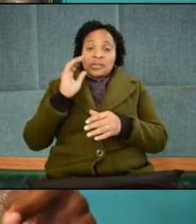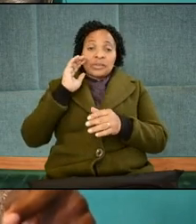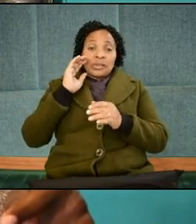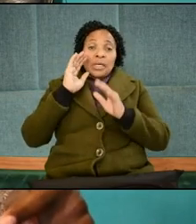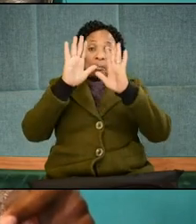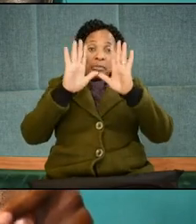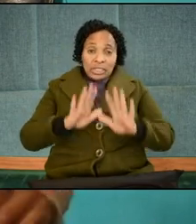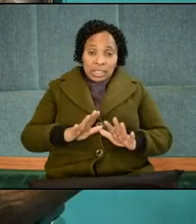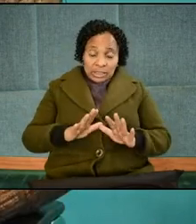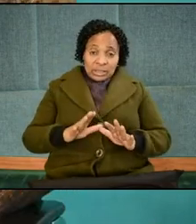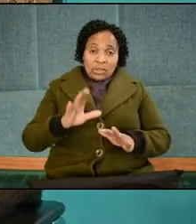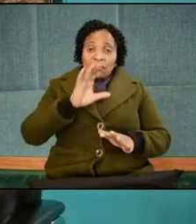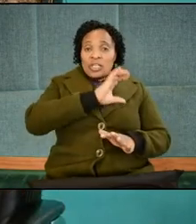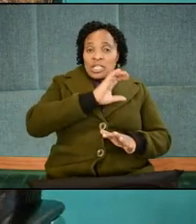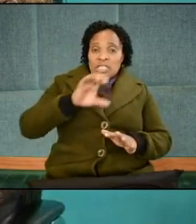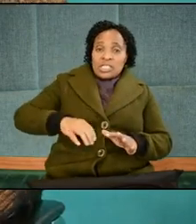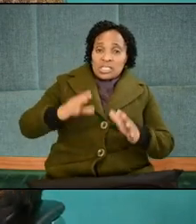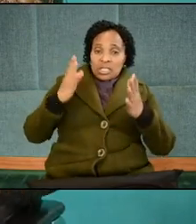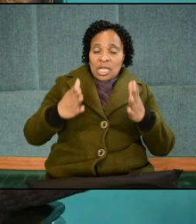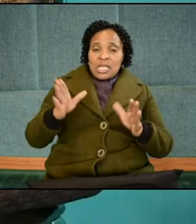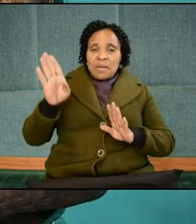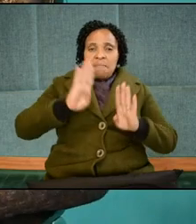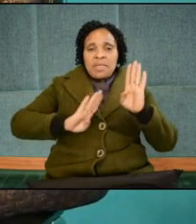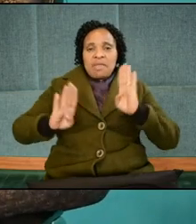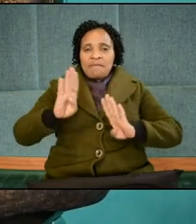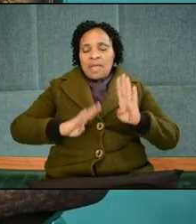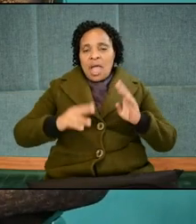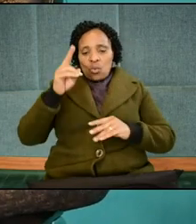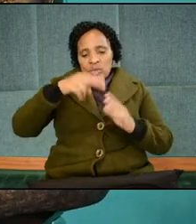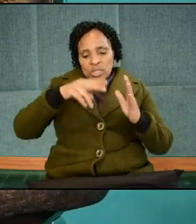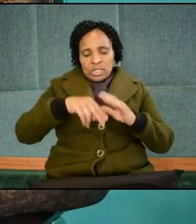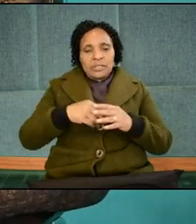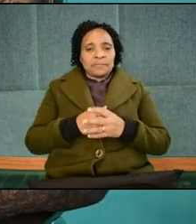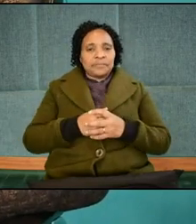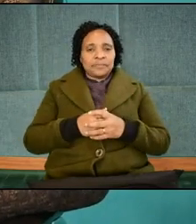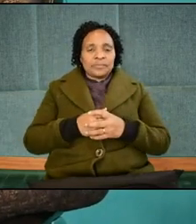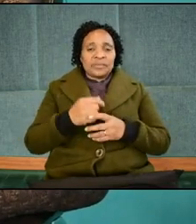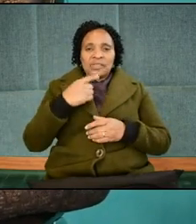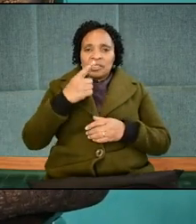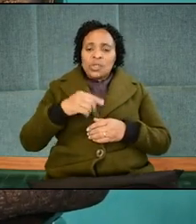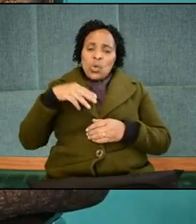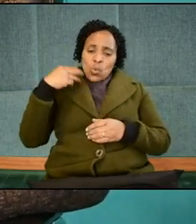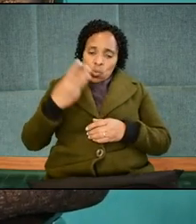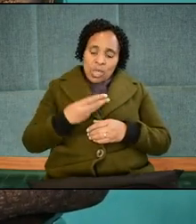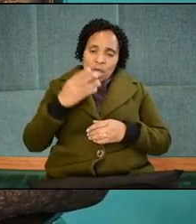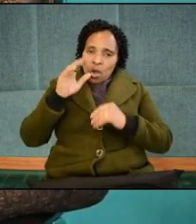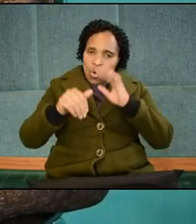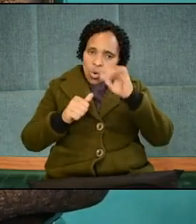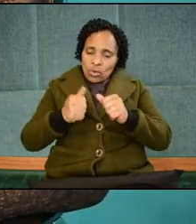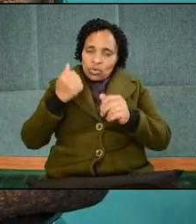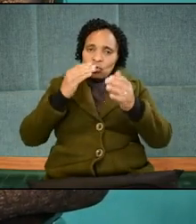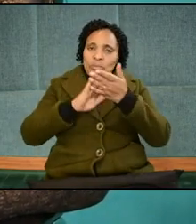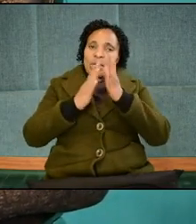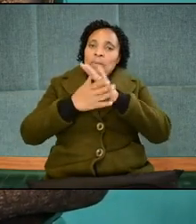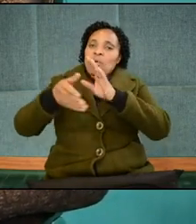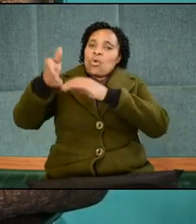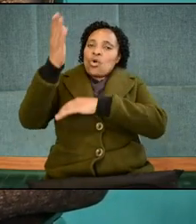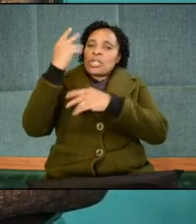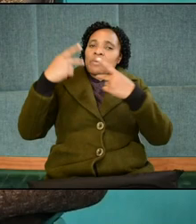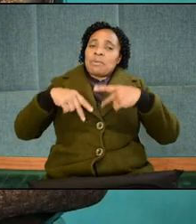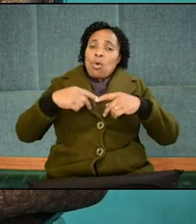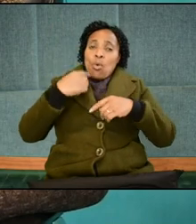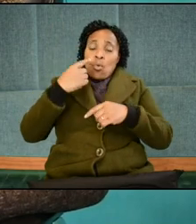is Christian behavior. And I'll just read it as it is, what it says. You know, we are called to be a godly people who